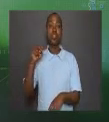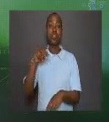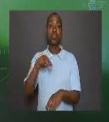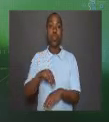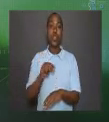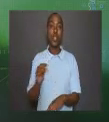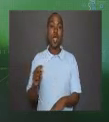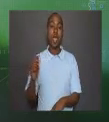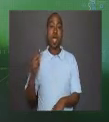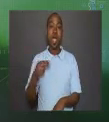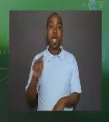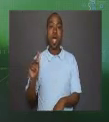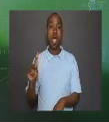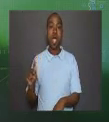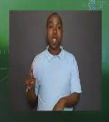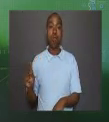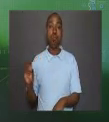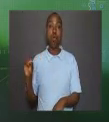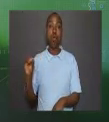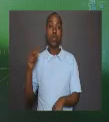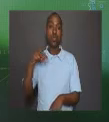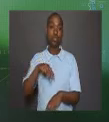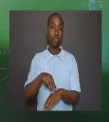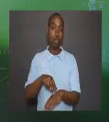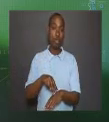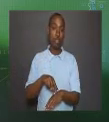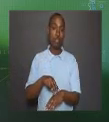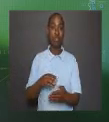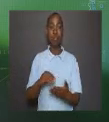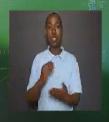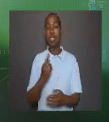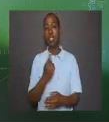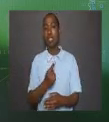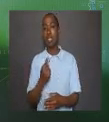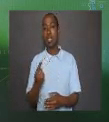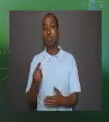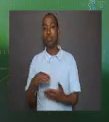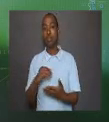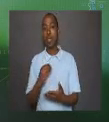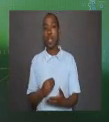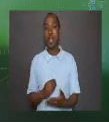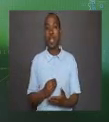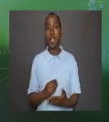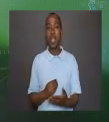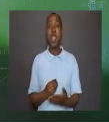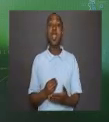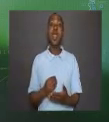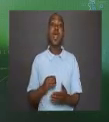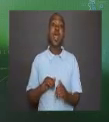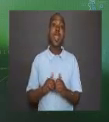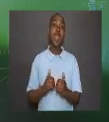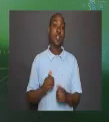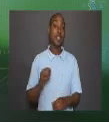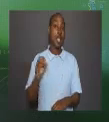conditions. We will define each solution and discuss how they are related